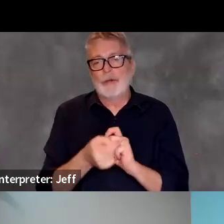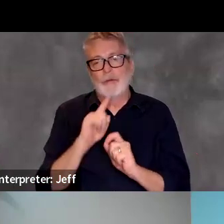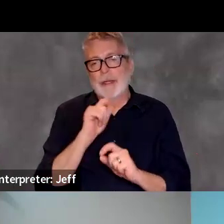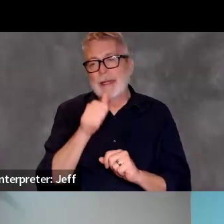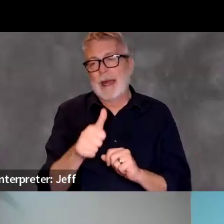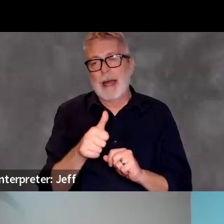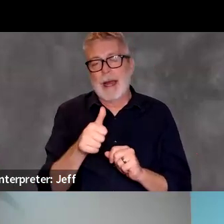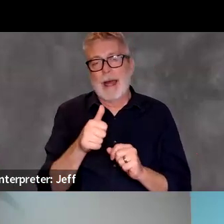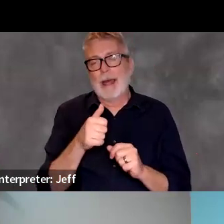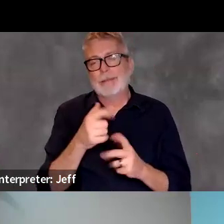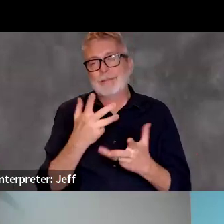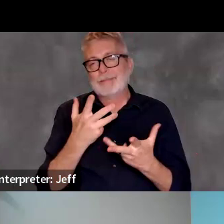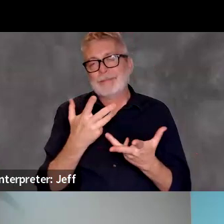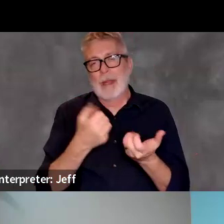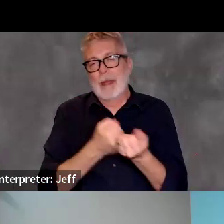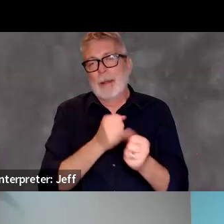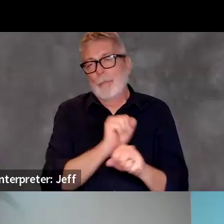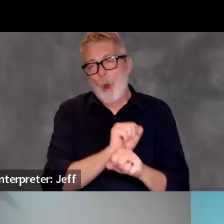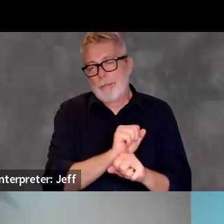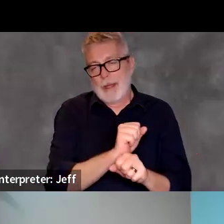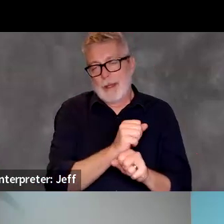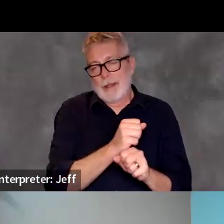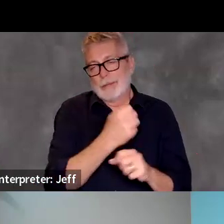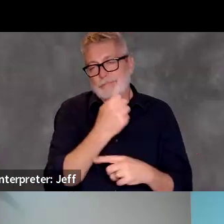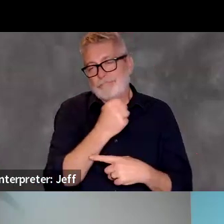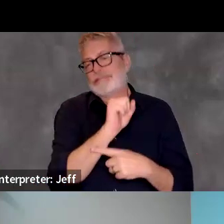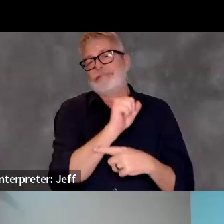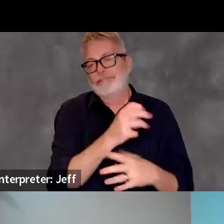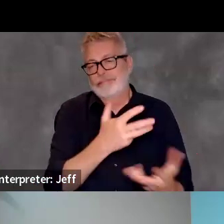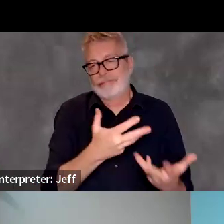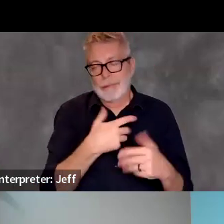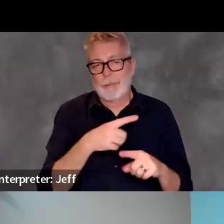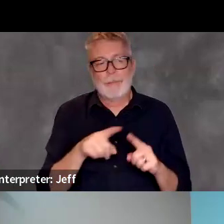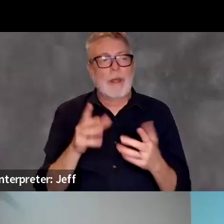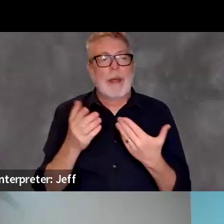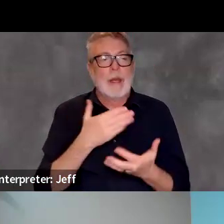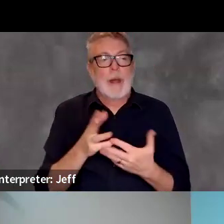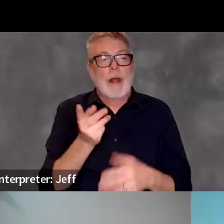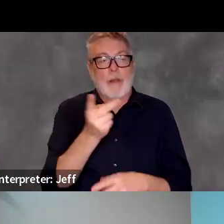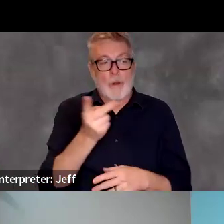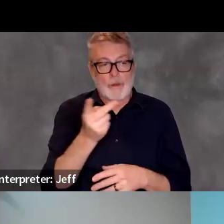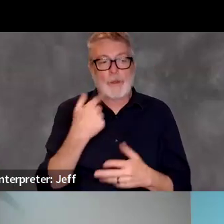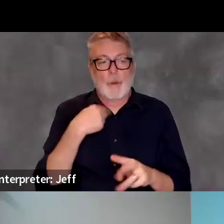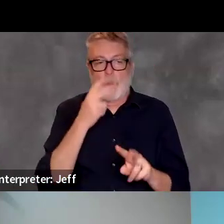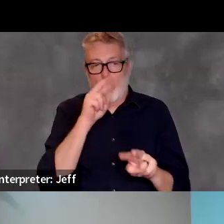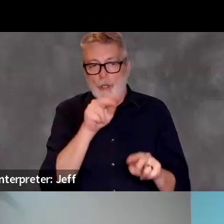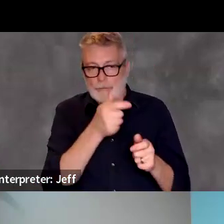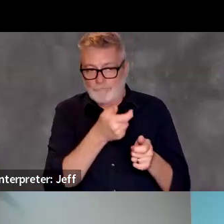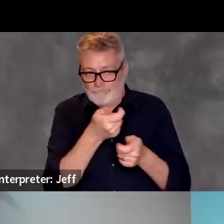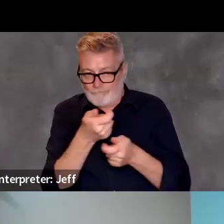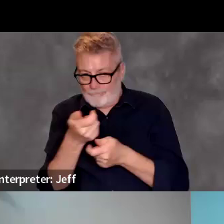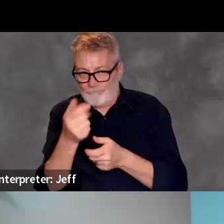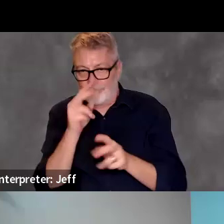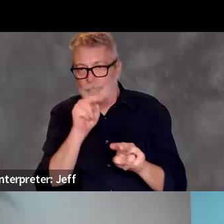pro employment movement. So those are the two bills that we've been watching very closely and